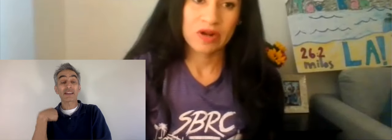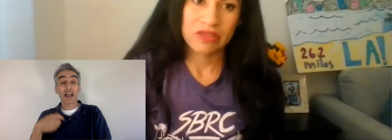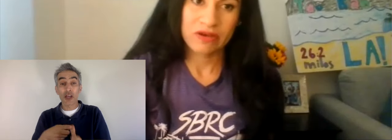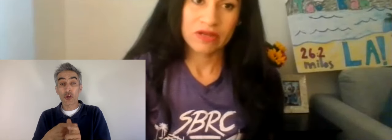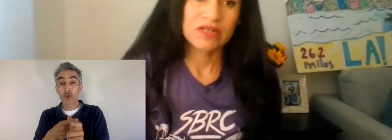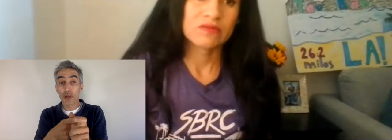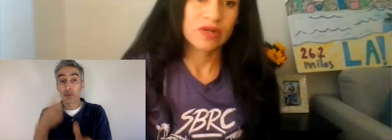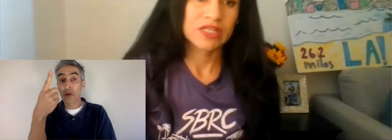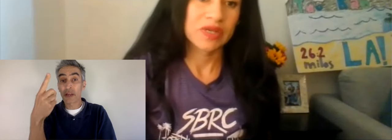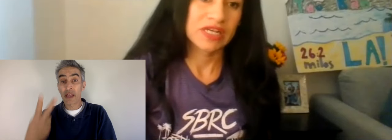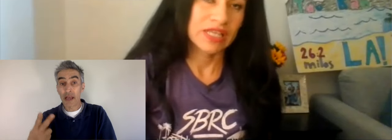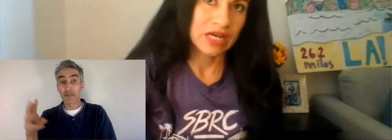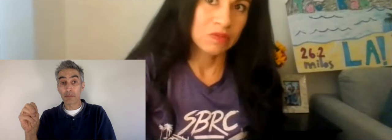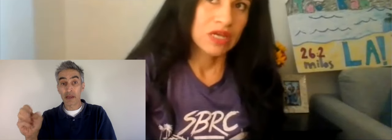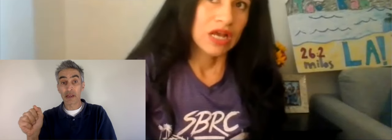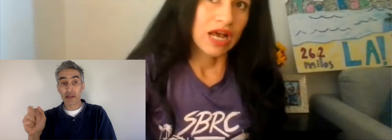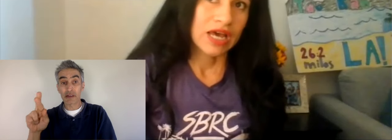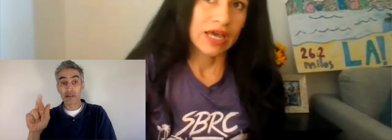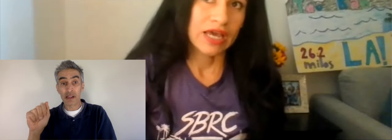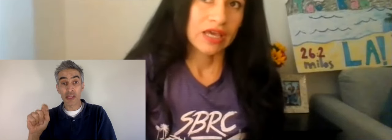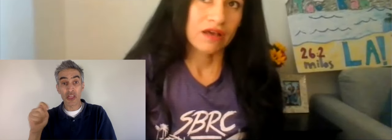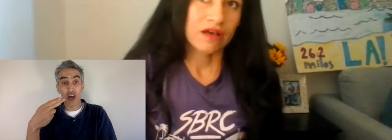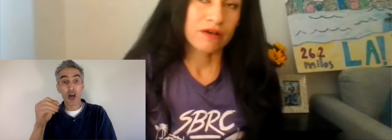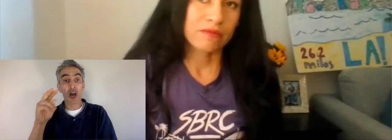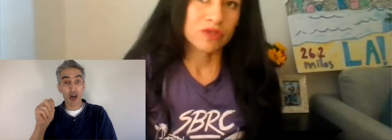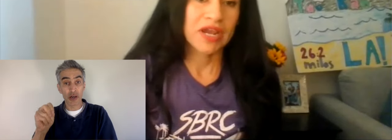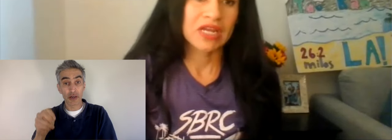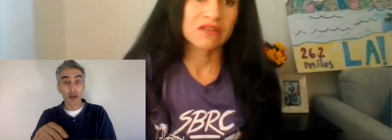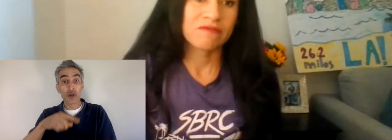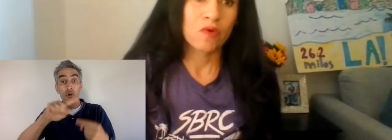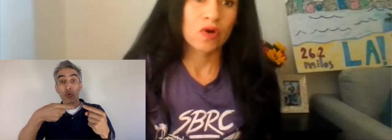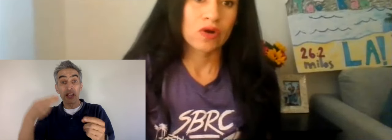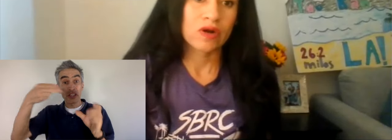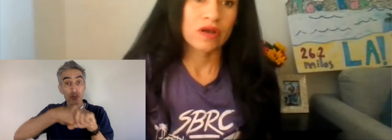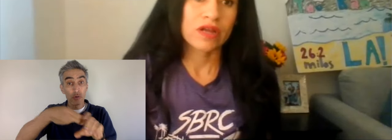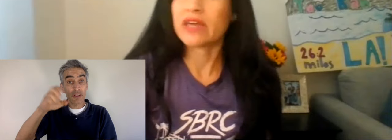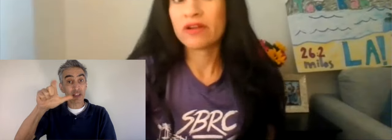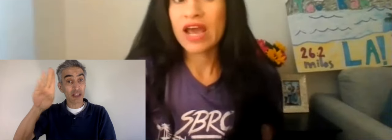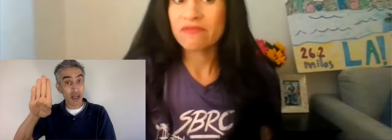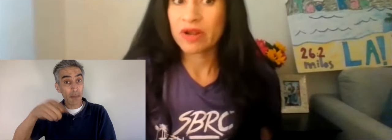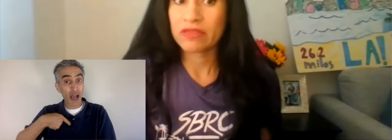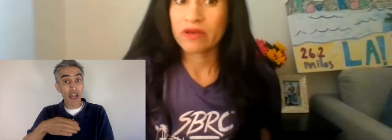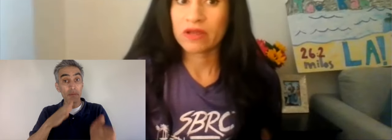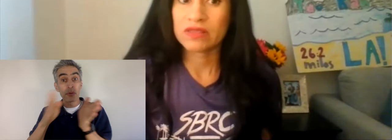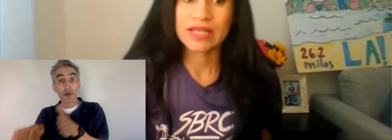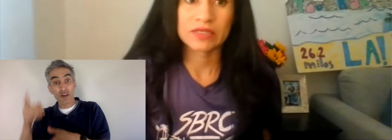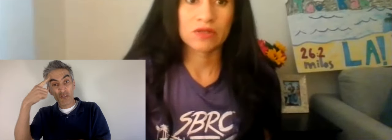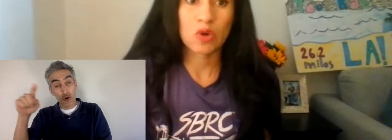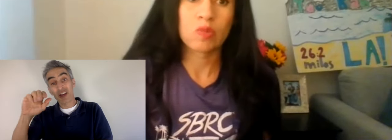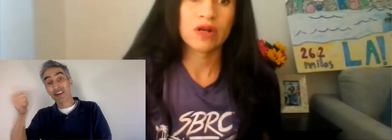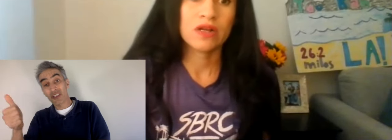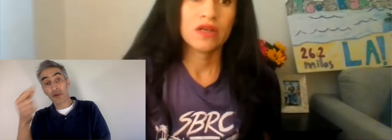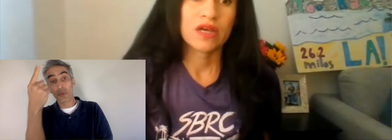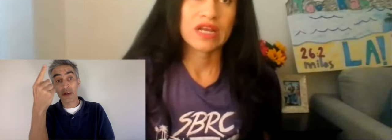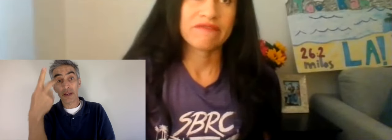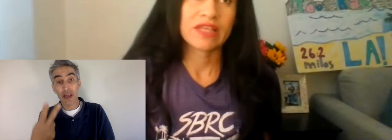half marathon. And when I joined the club, I trained for another half marathon last